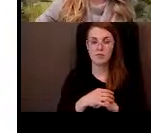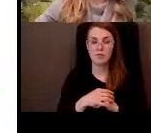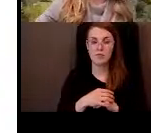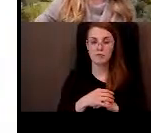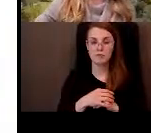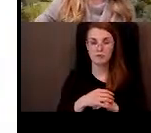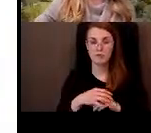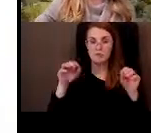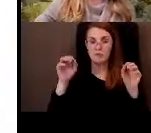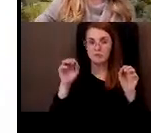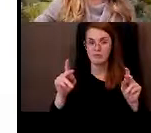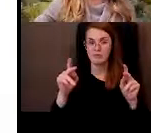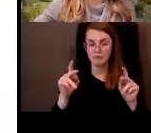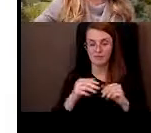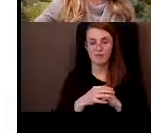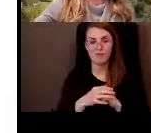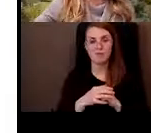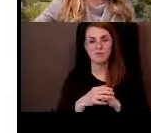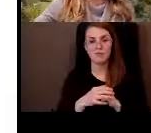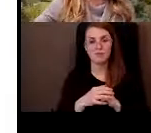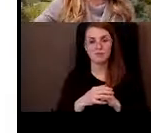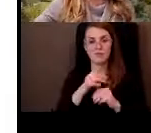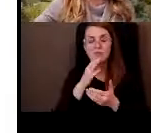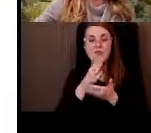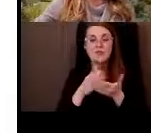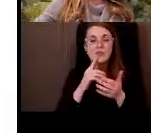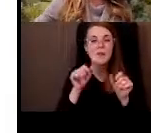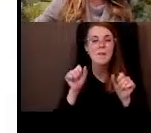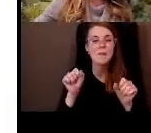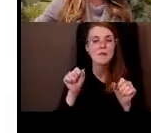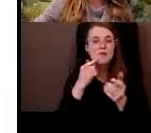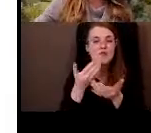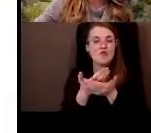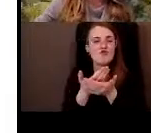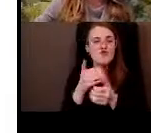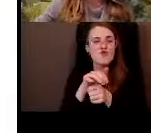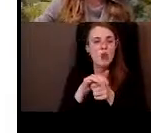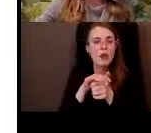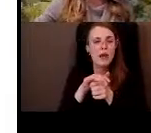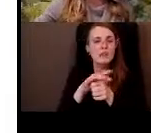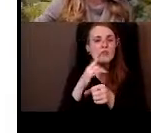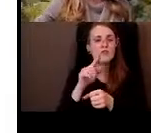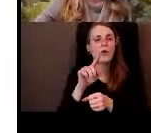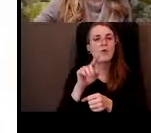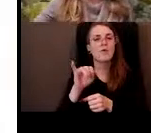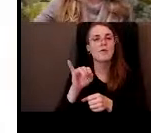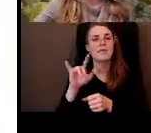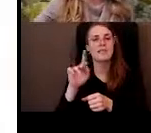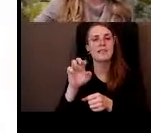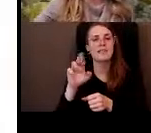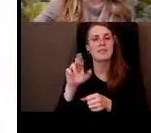All right, we tested out some potential new locations for the Zilker Hillside Theater. If you enjoy that